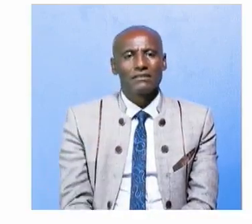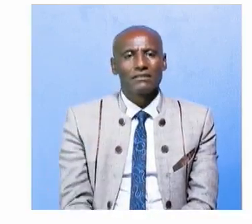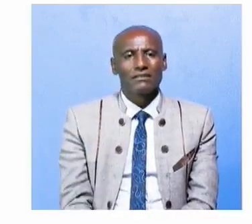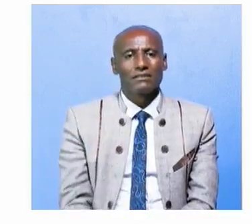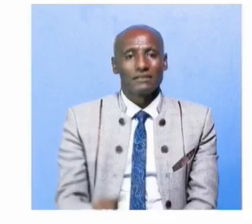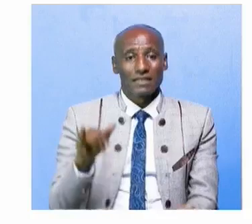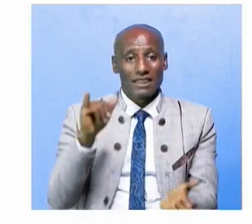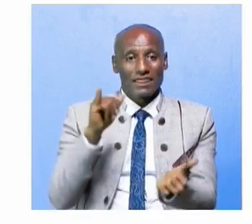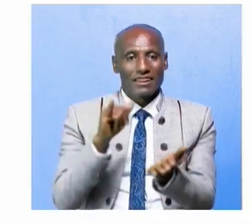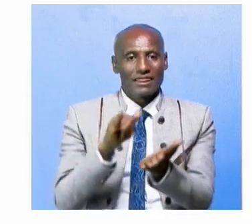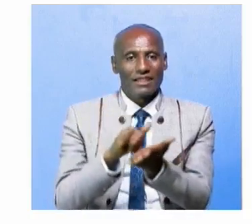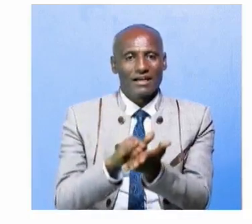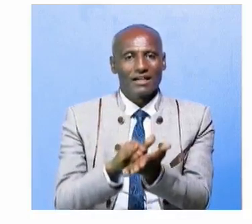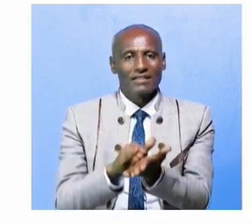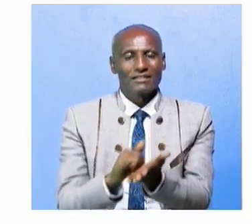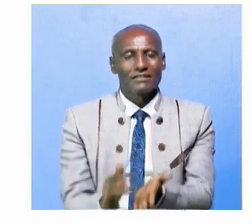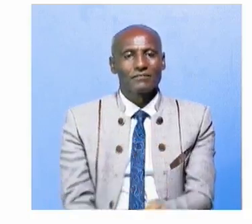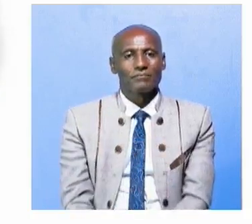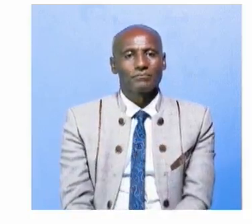that